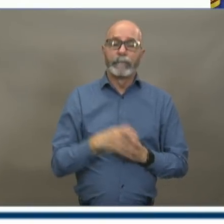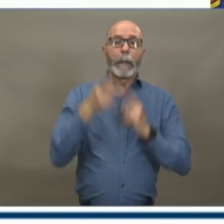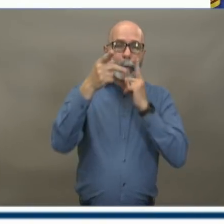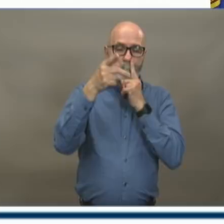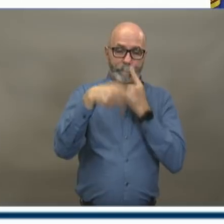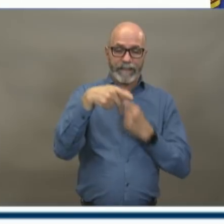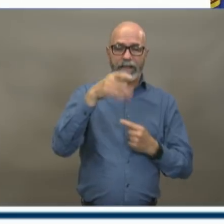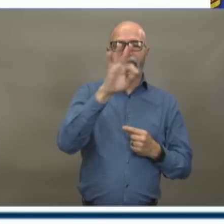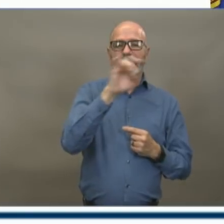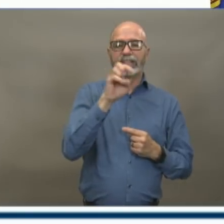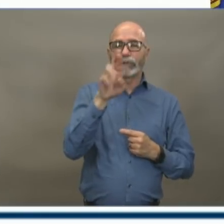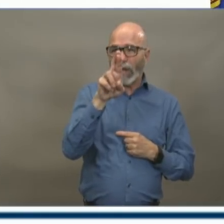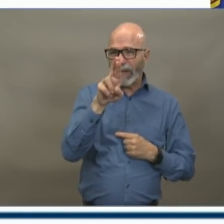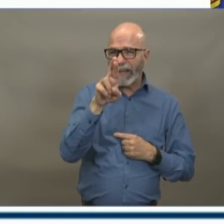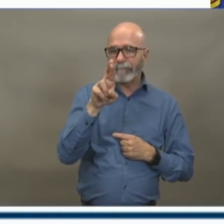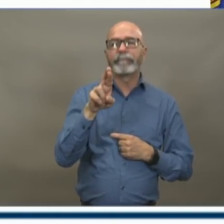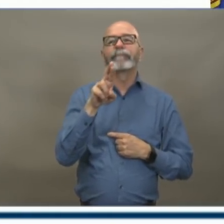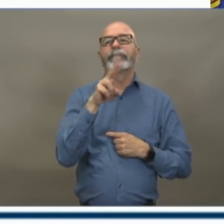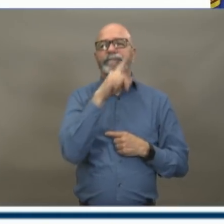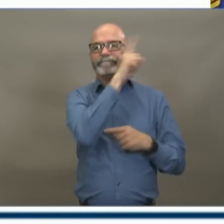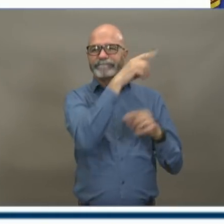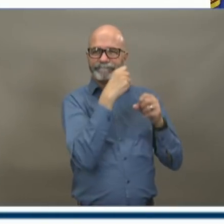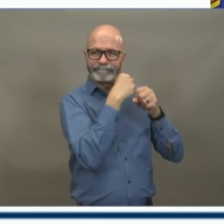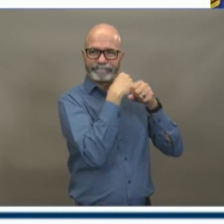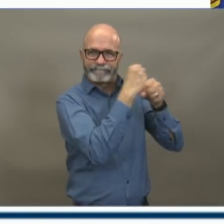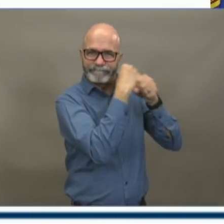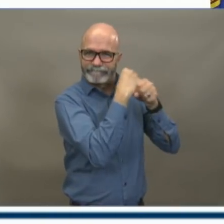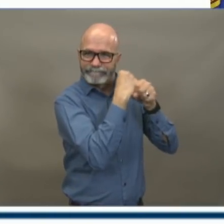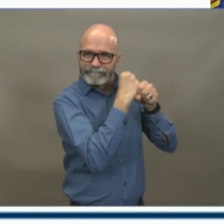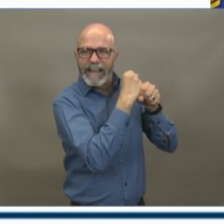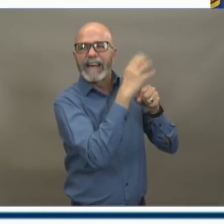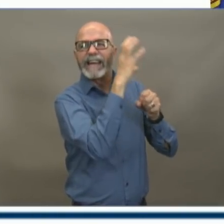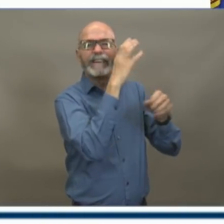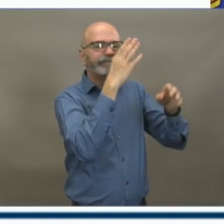retools. Do we know how long it's going to be? I guess